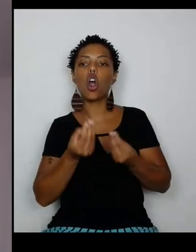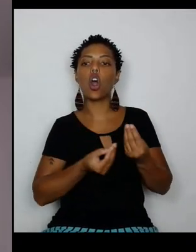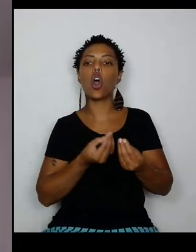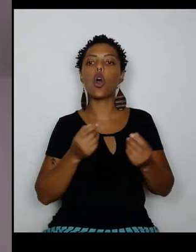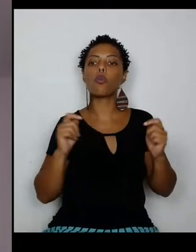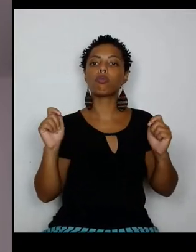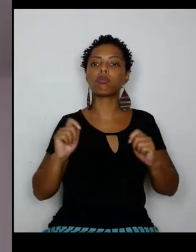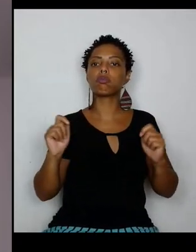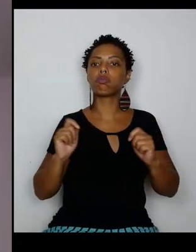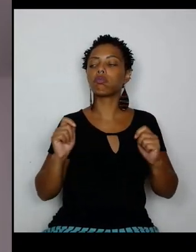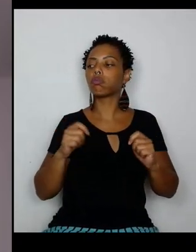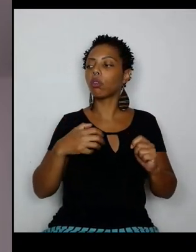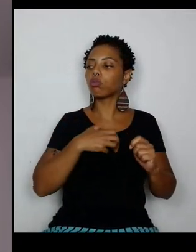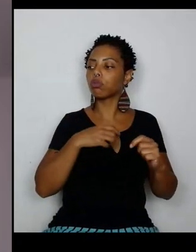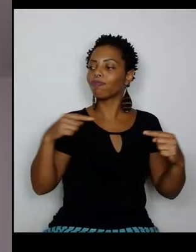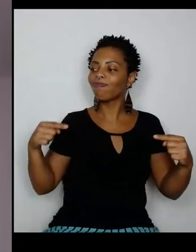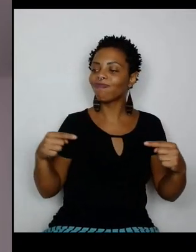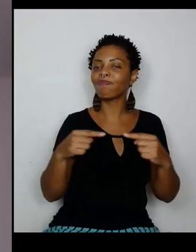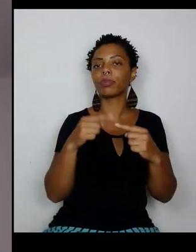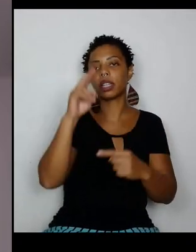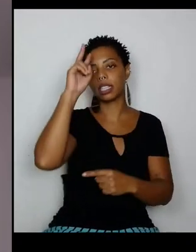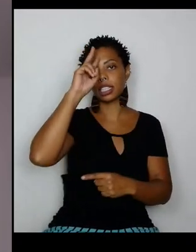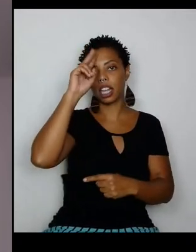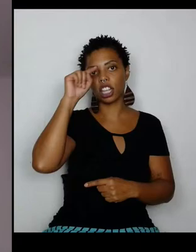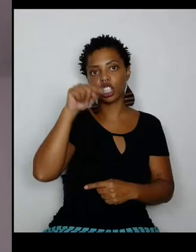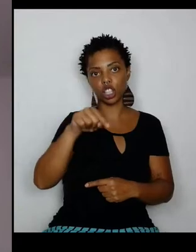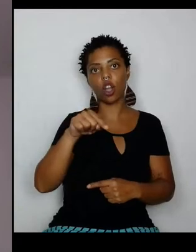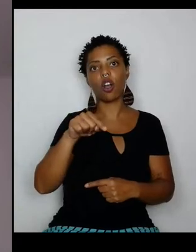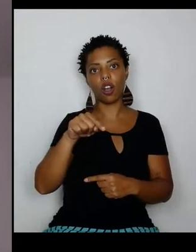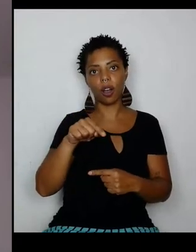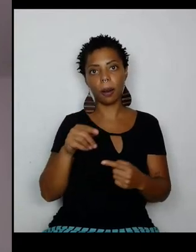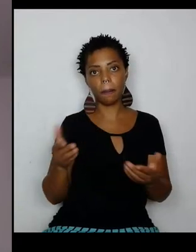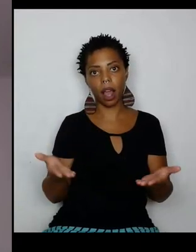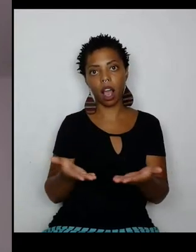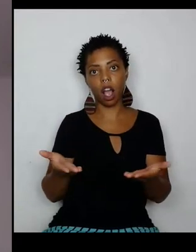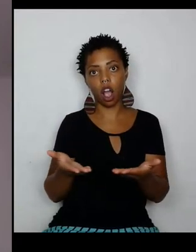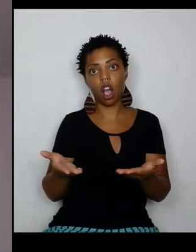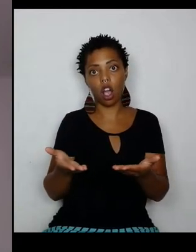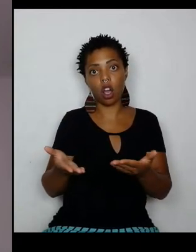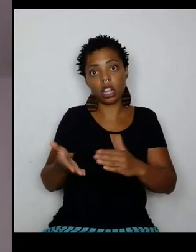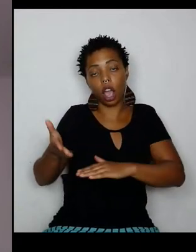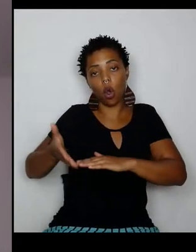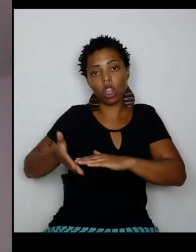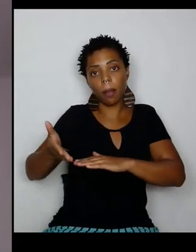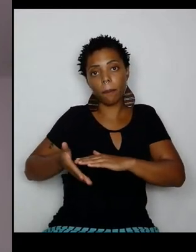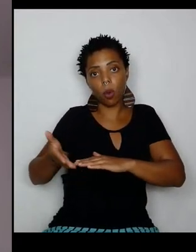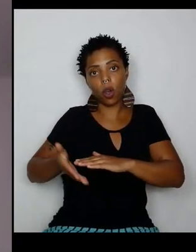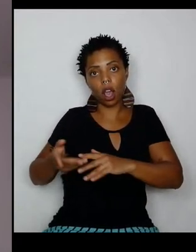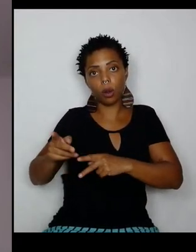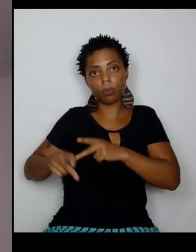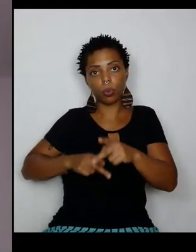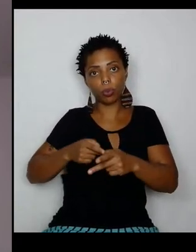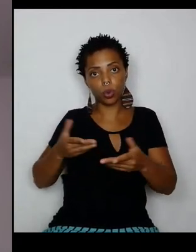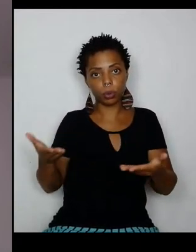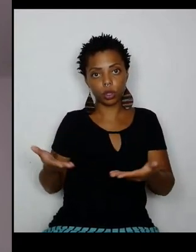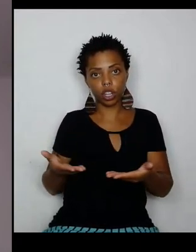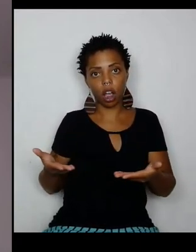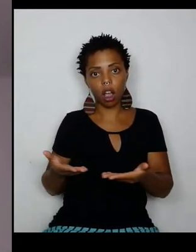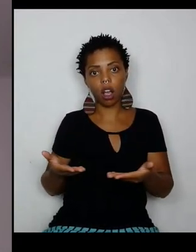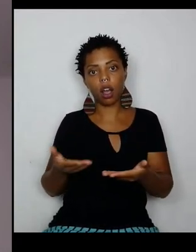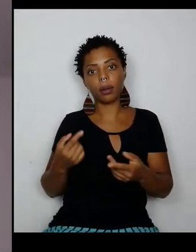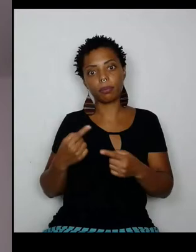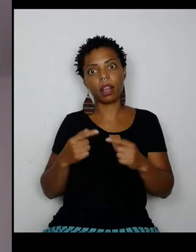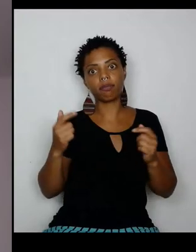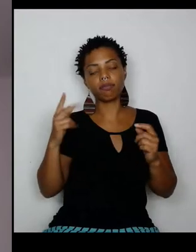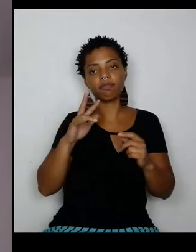thinking about how we can live up to his history we still want to be contemporary we